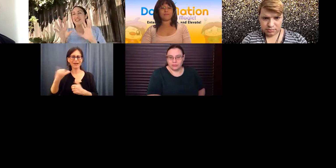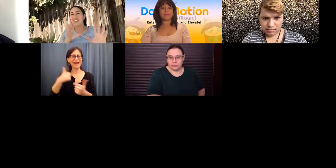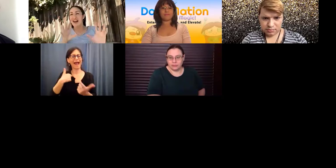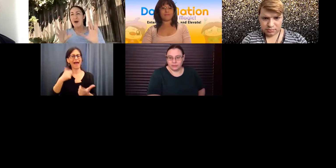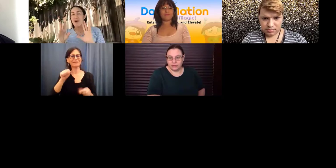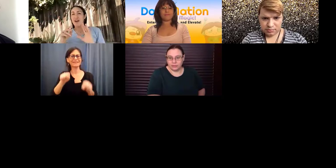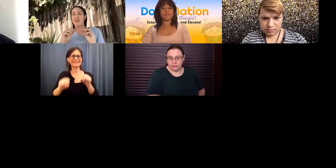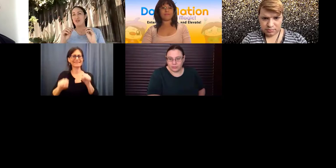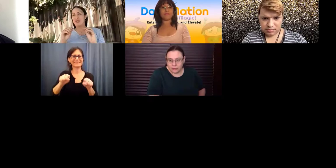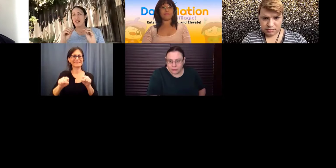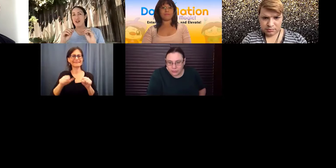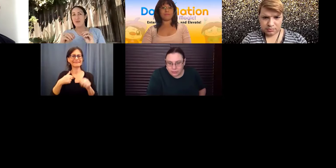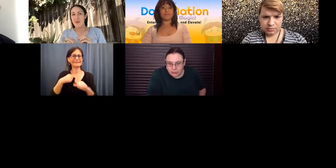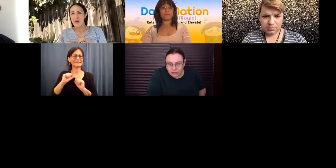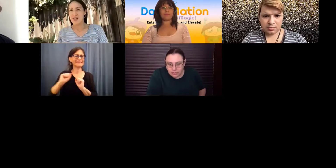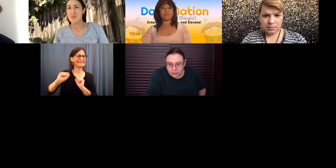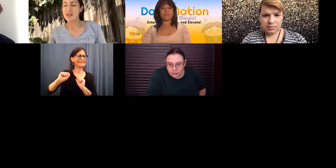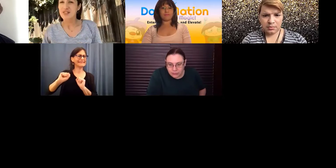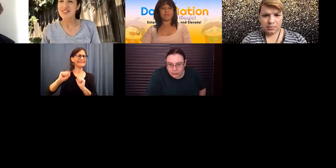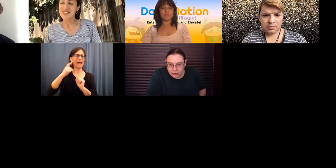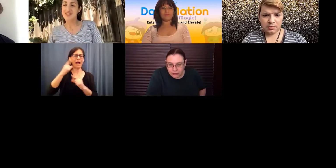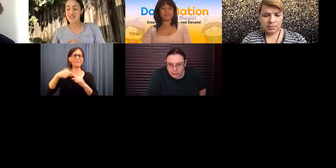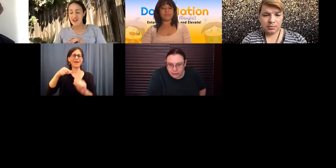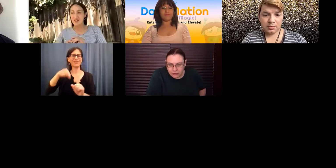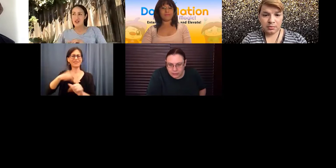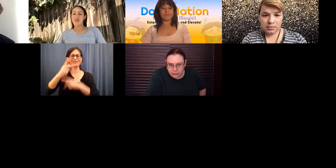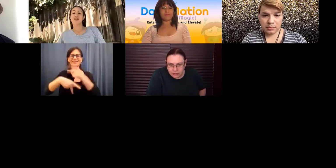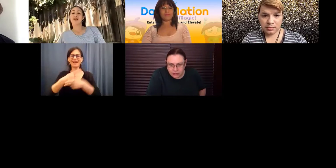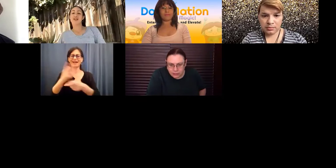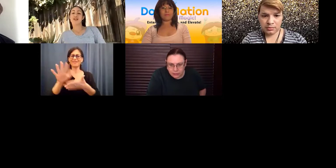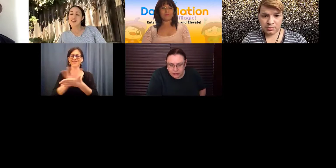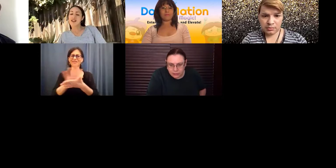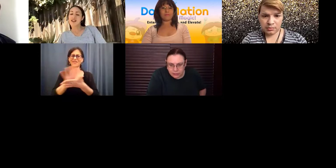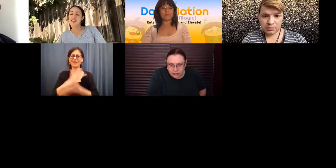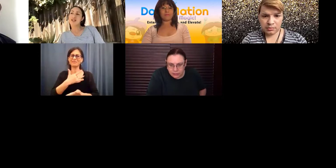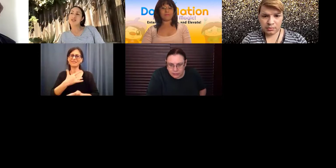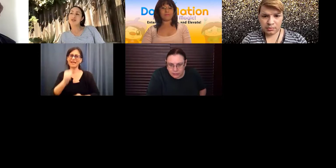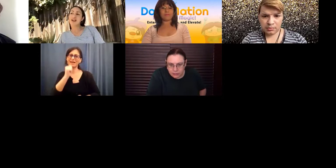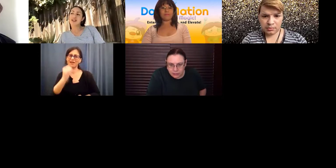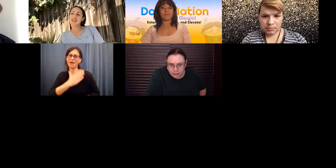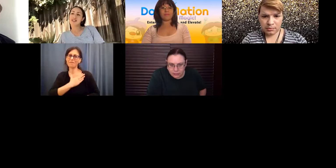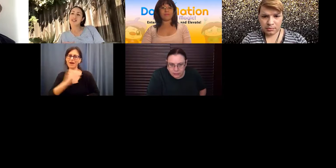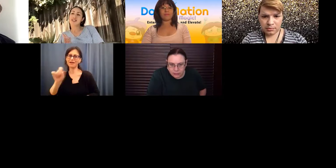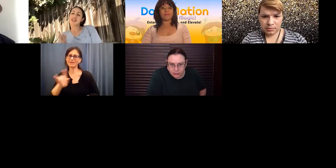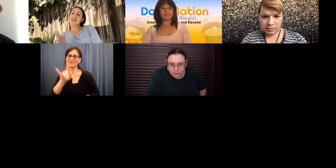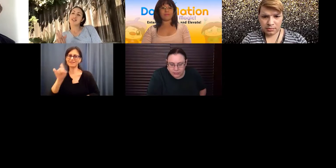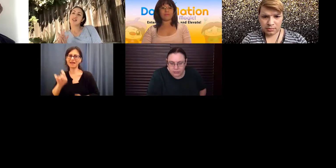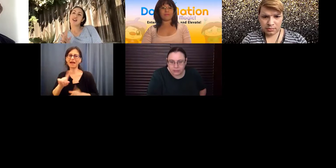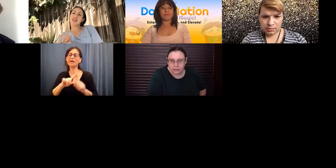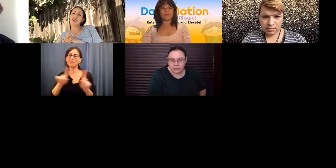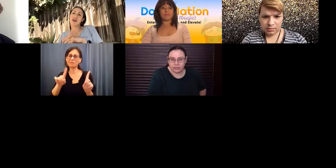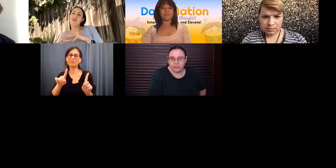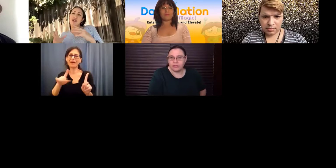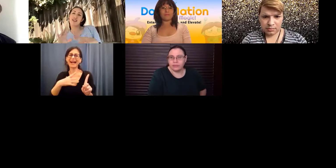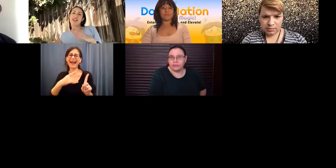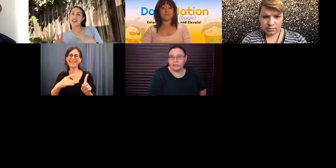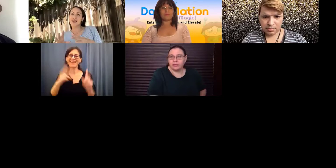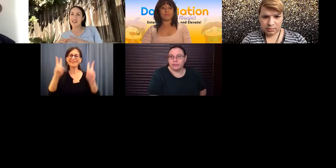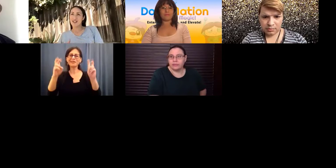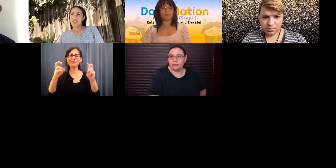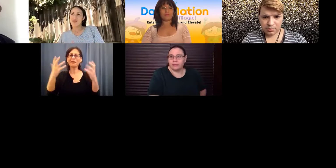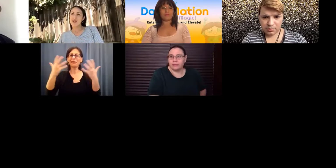also been kind of like a little apprehensive or scared about mockumentaries because it's not generally my style, but I do like this